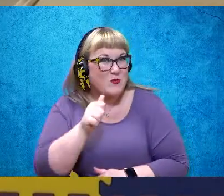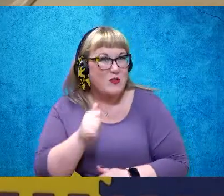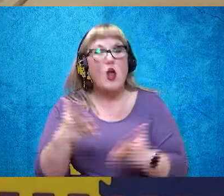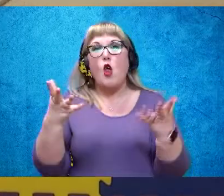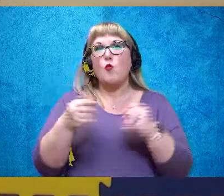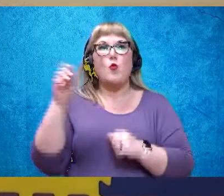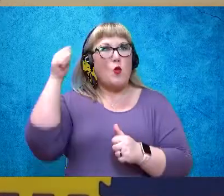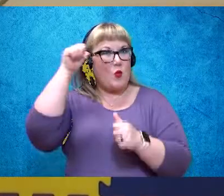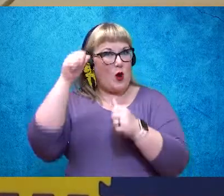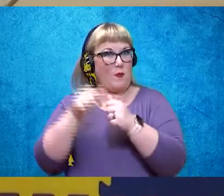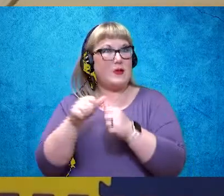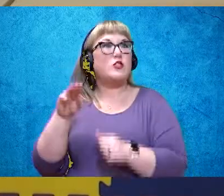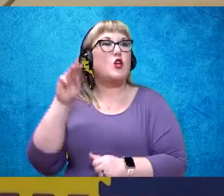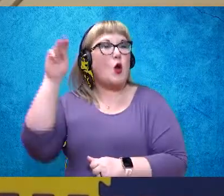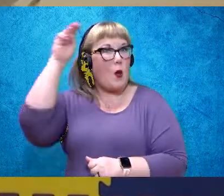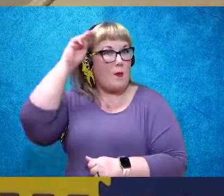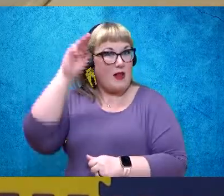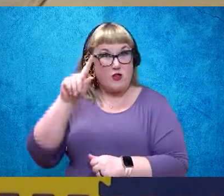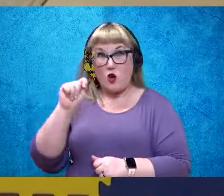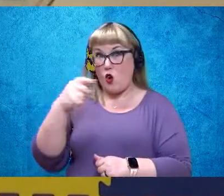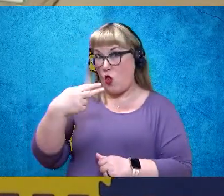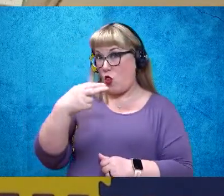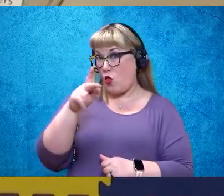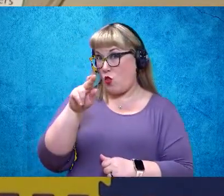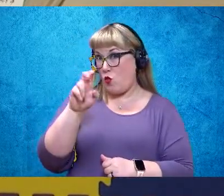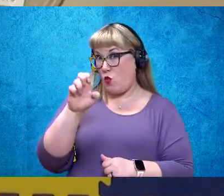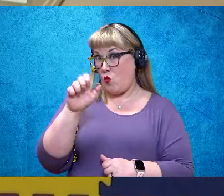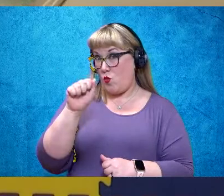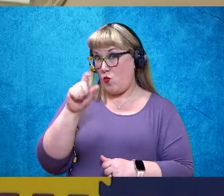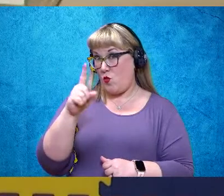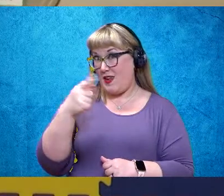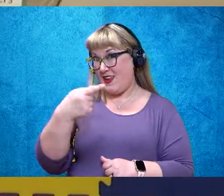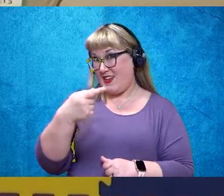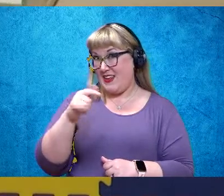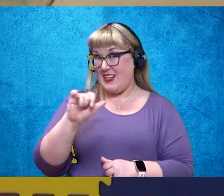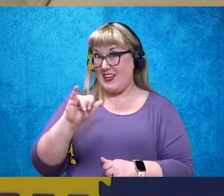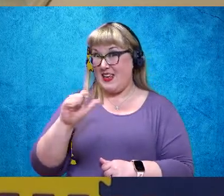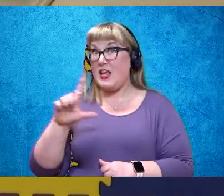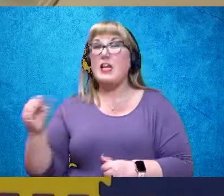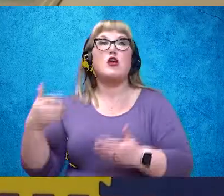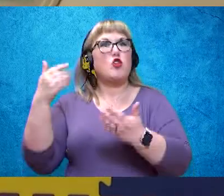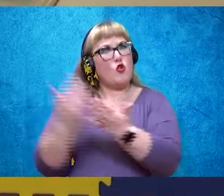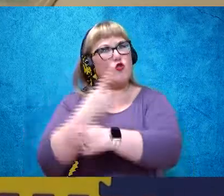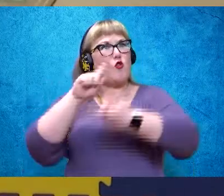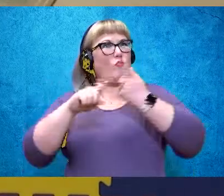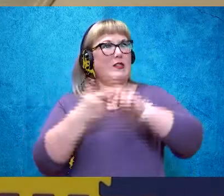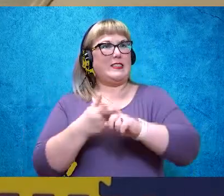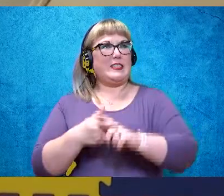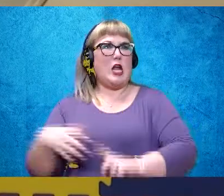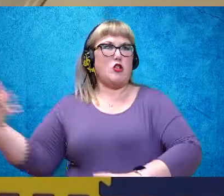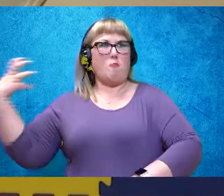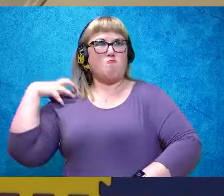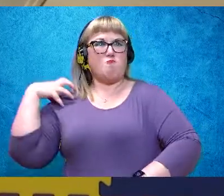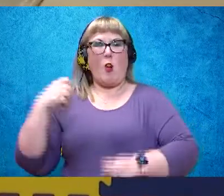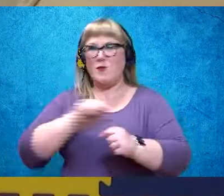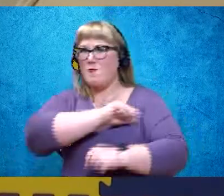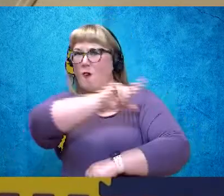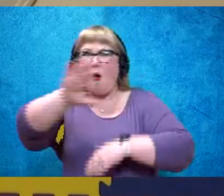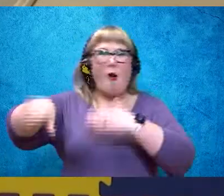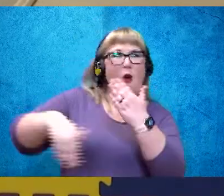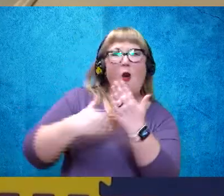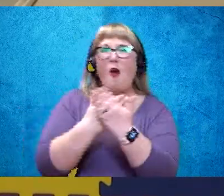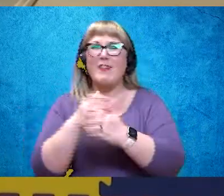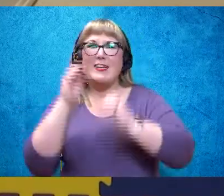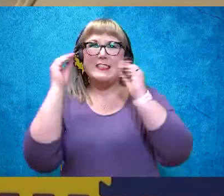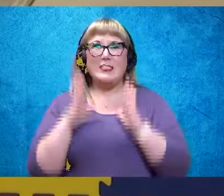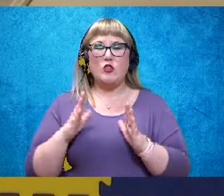remember Mr. Threadgill. Remember him? He was the new friend that we talked about. He's the boss of all the teachers and all the principals, and his